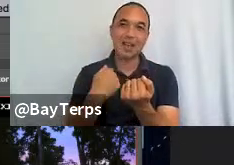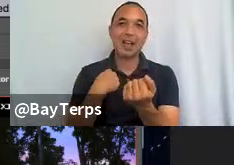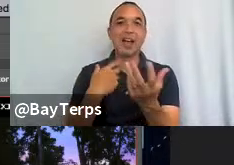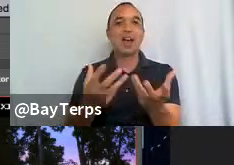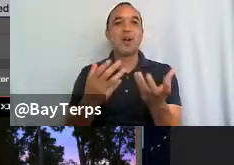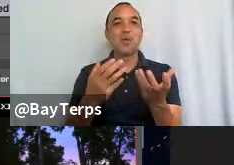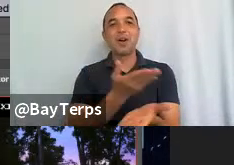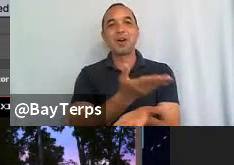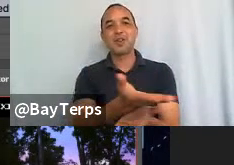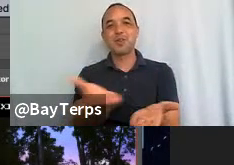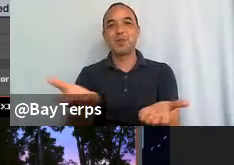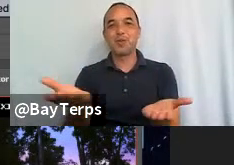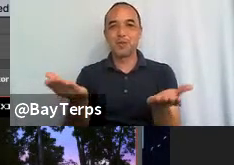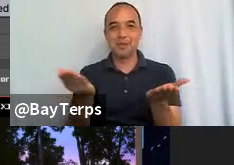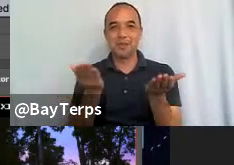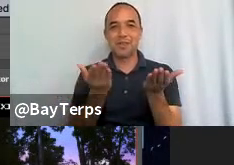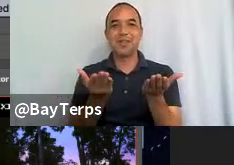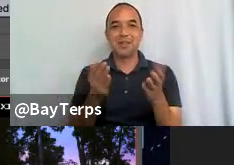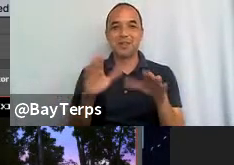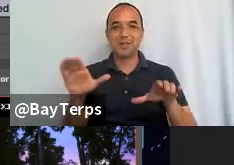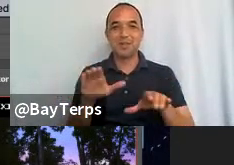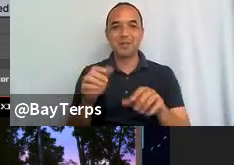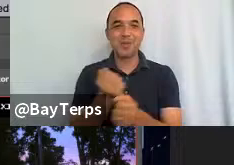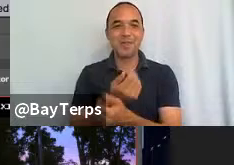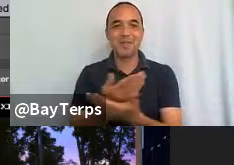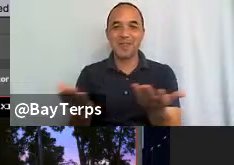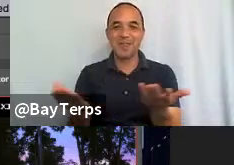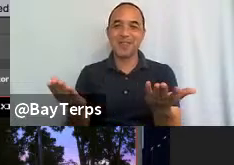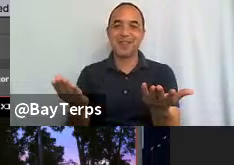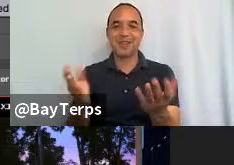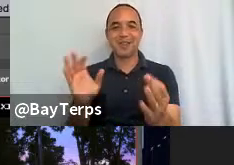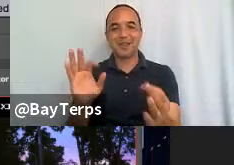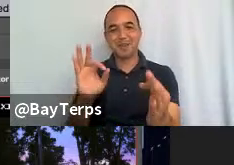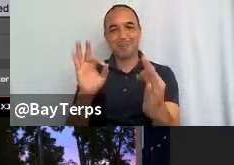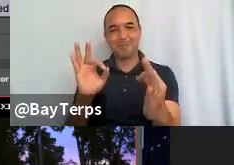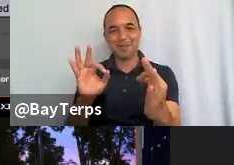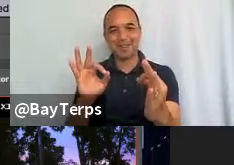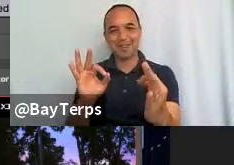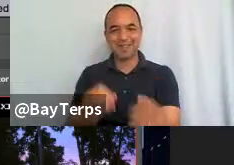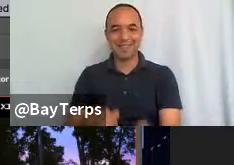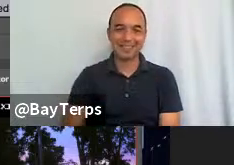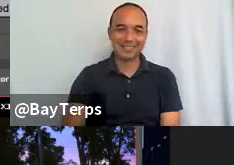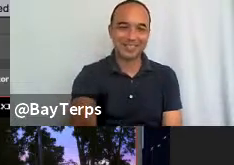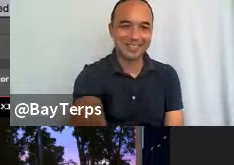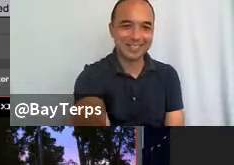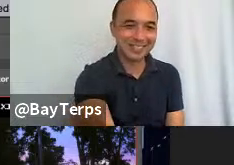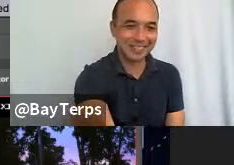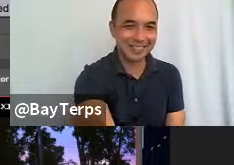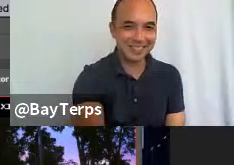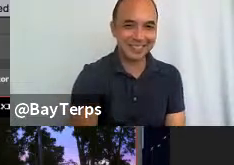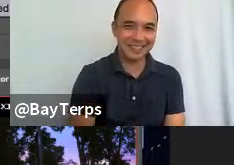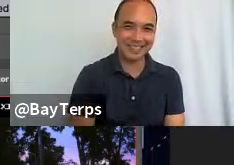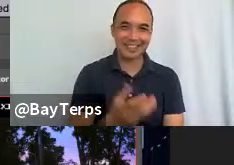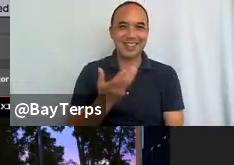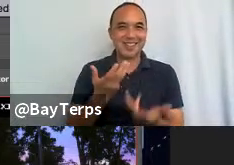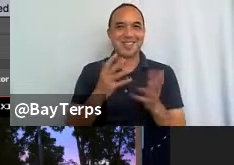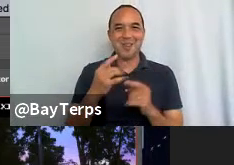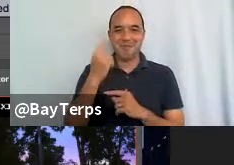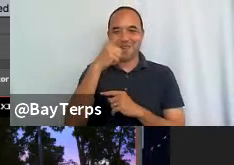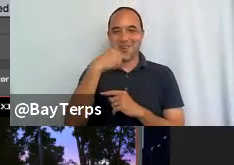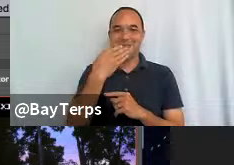guys to be doing everything perfectly, and I don't want to look bad. So I'm naming my